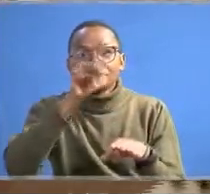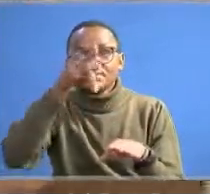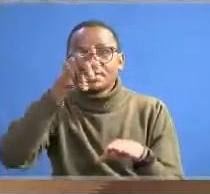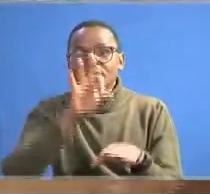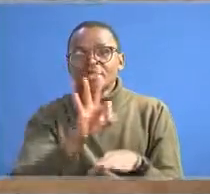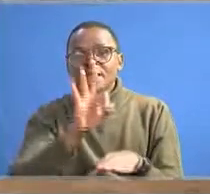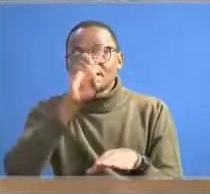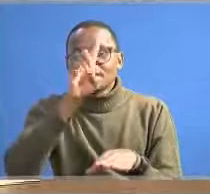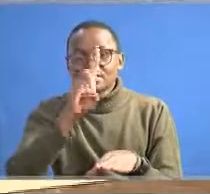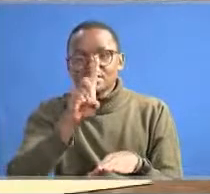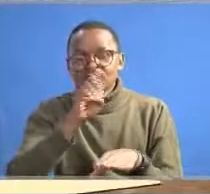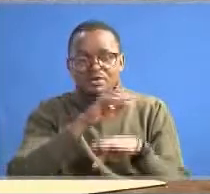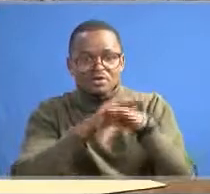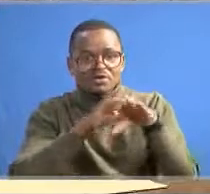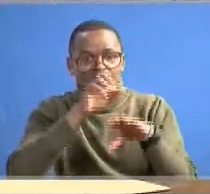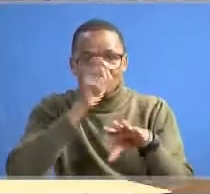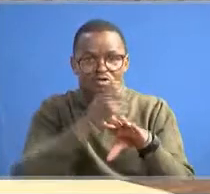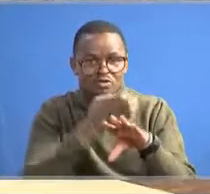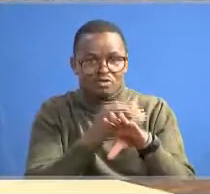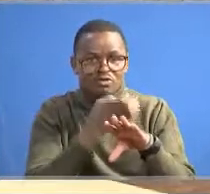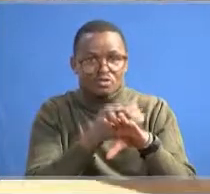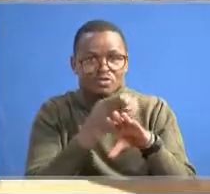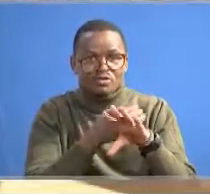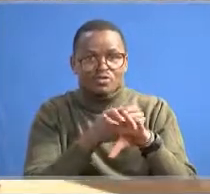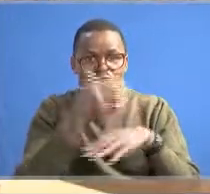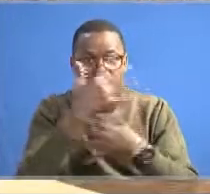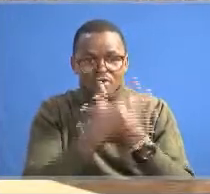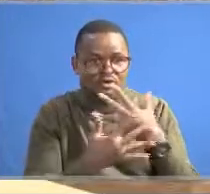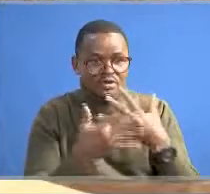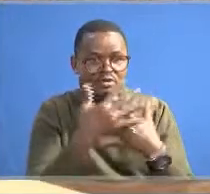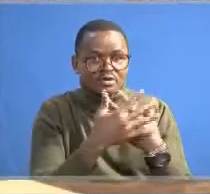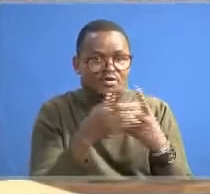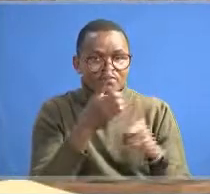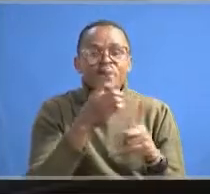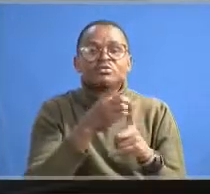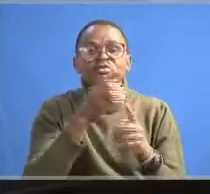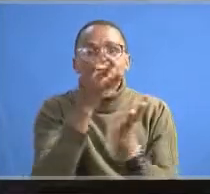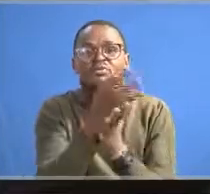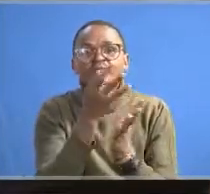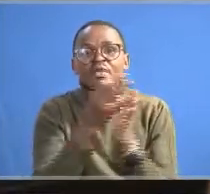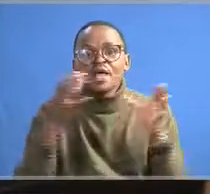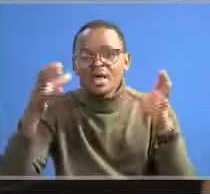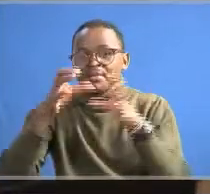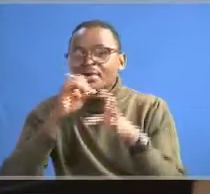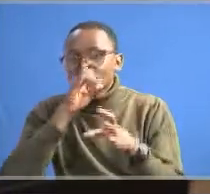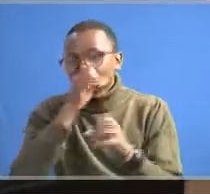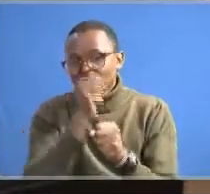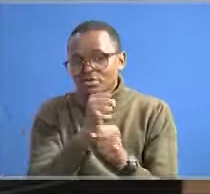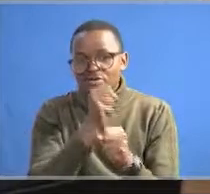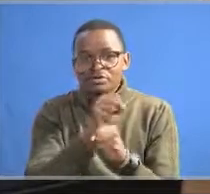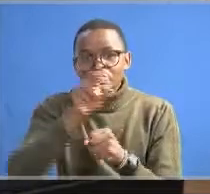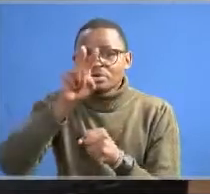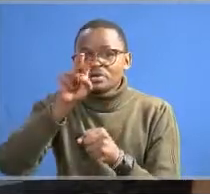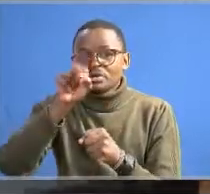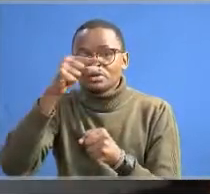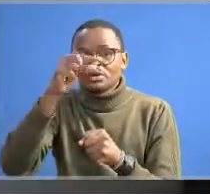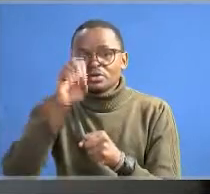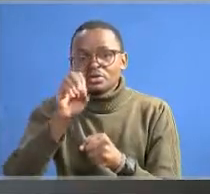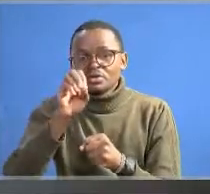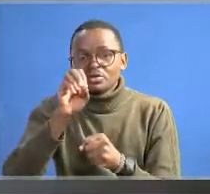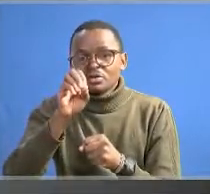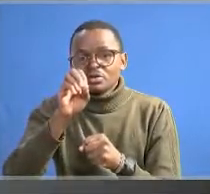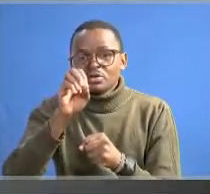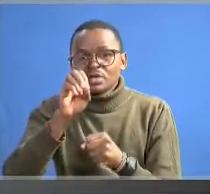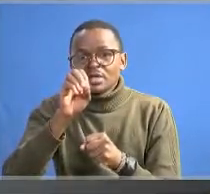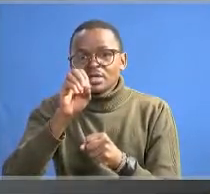use a software called SolidWorks to come up with the computer-aided design files. The company is working with NGOs to help in